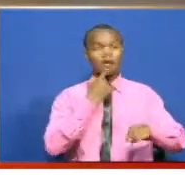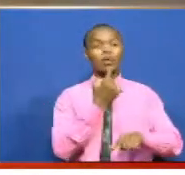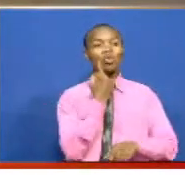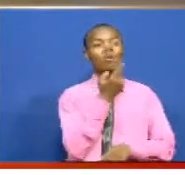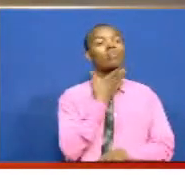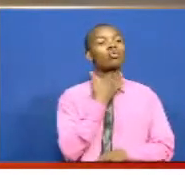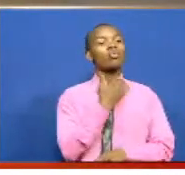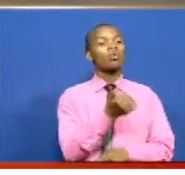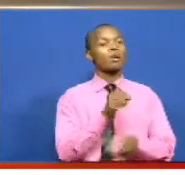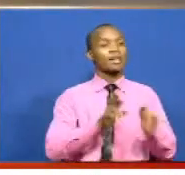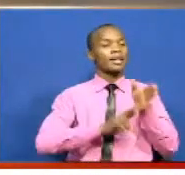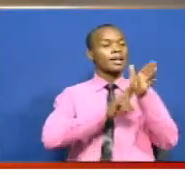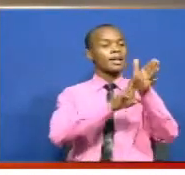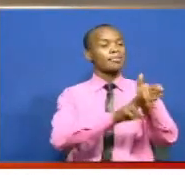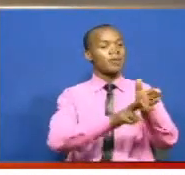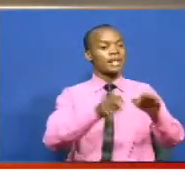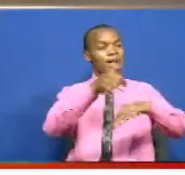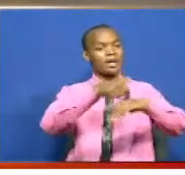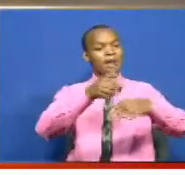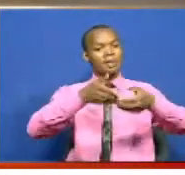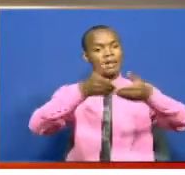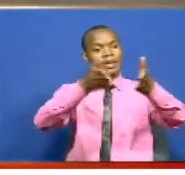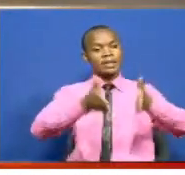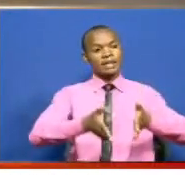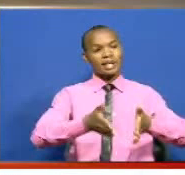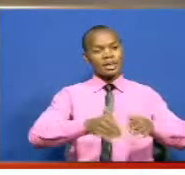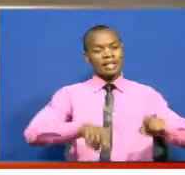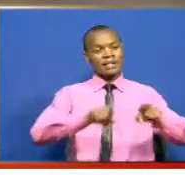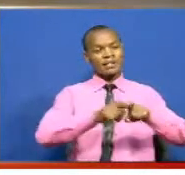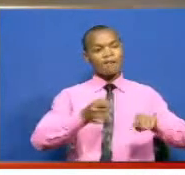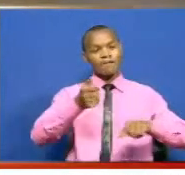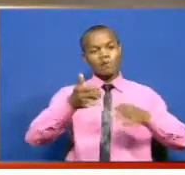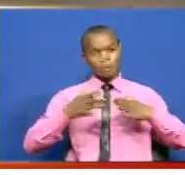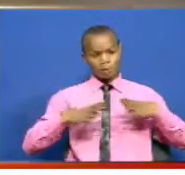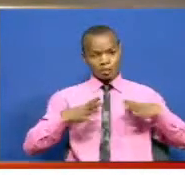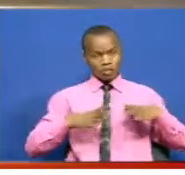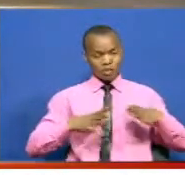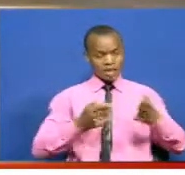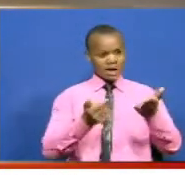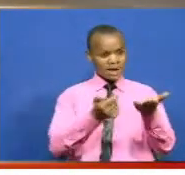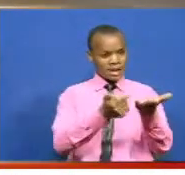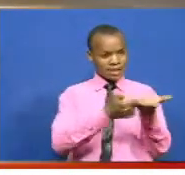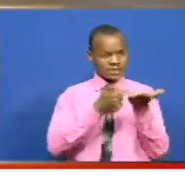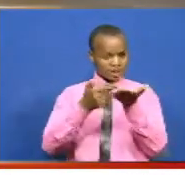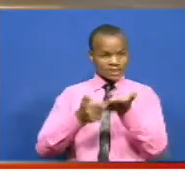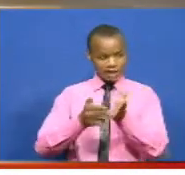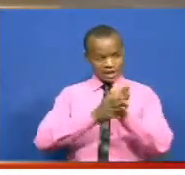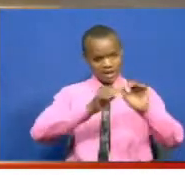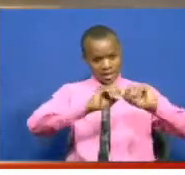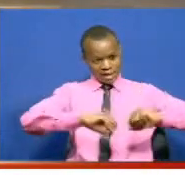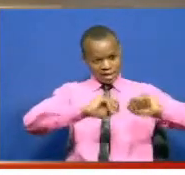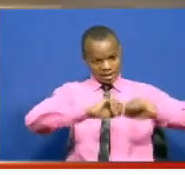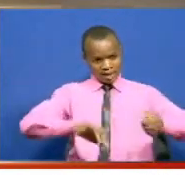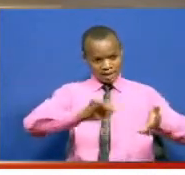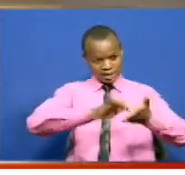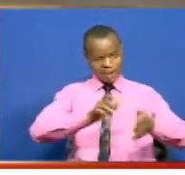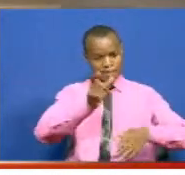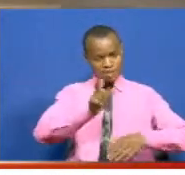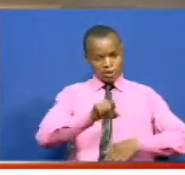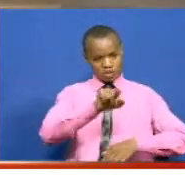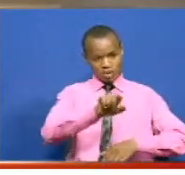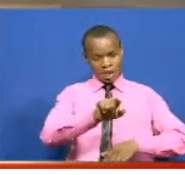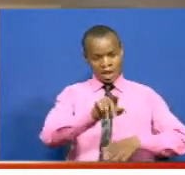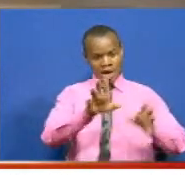be my representative in terms of a leader, that a few people sit and agree that we are giving this person the green light